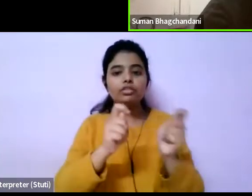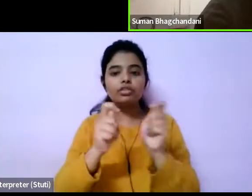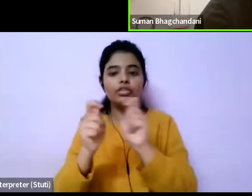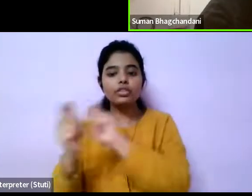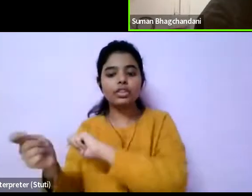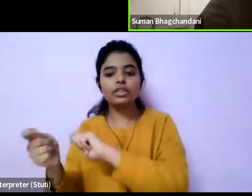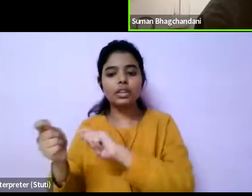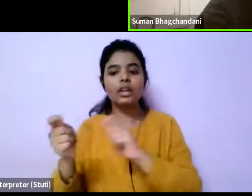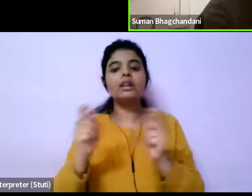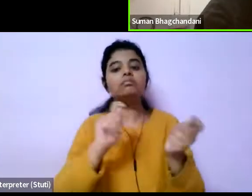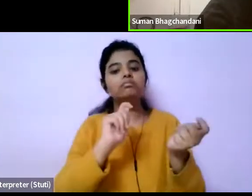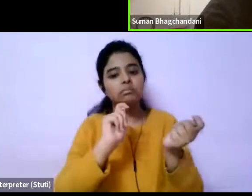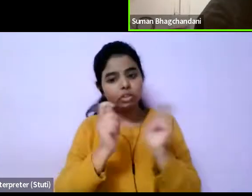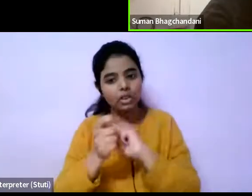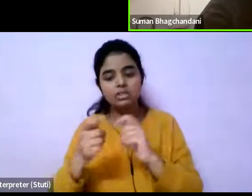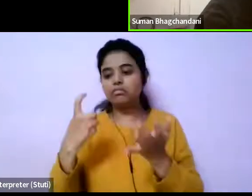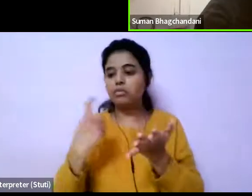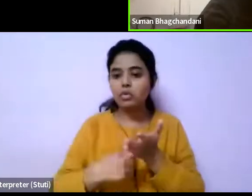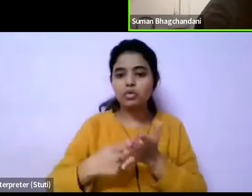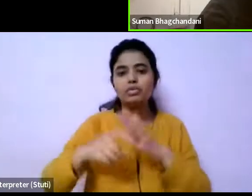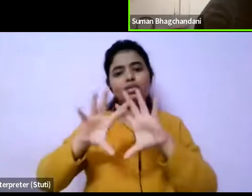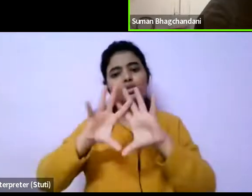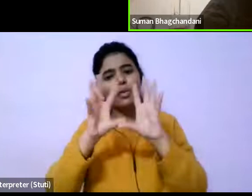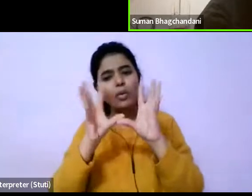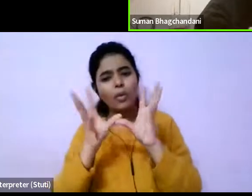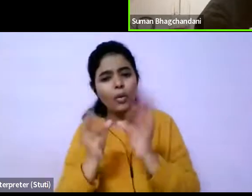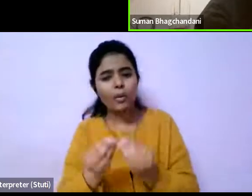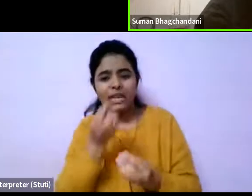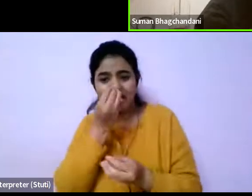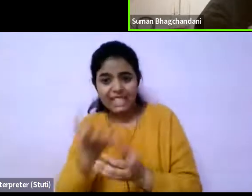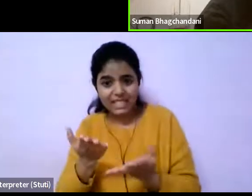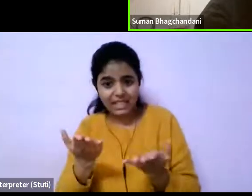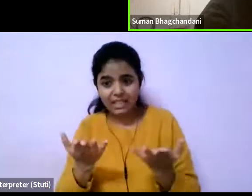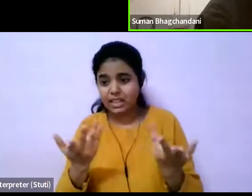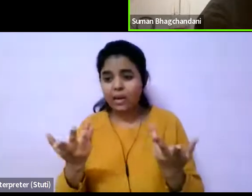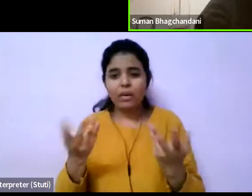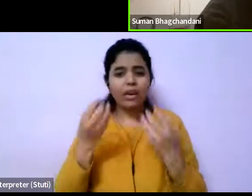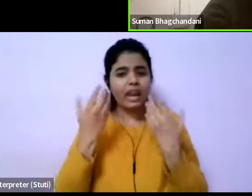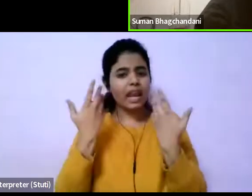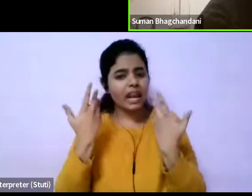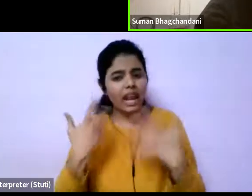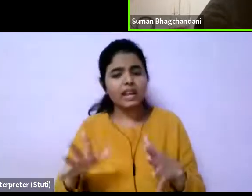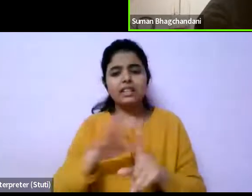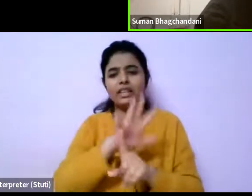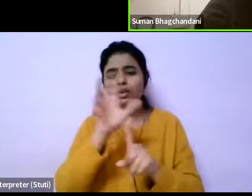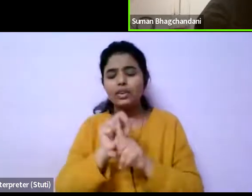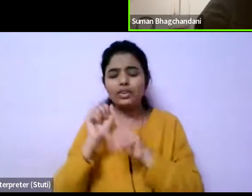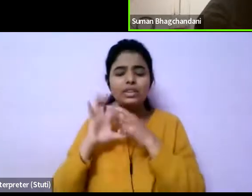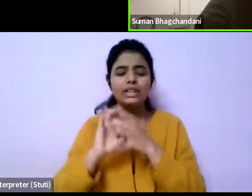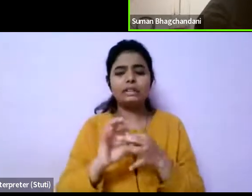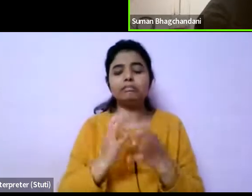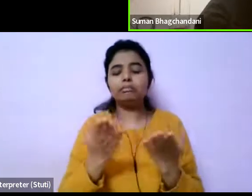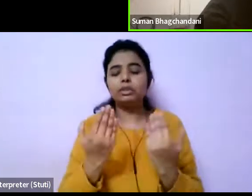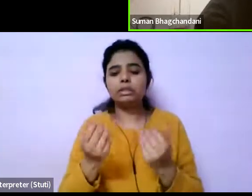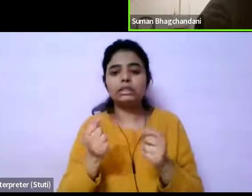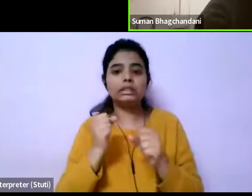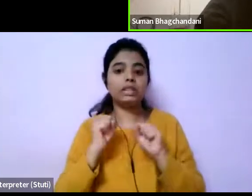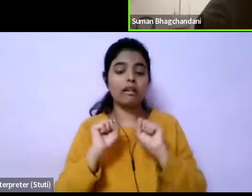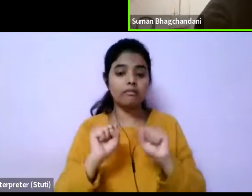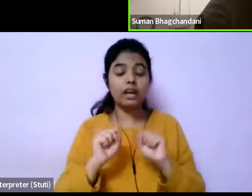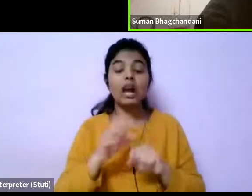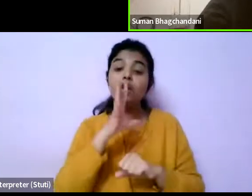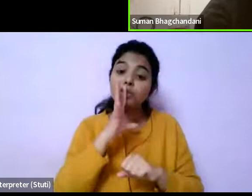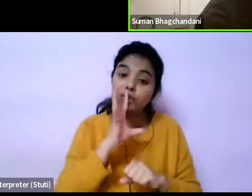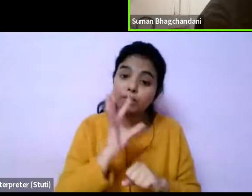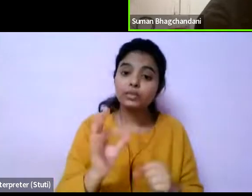body that challenges the norm and does not simply make itself a depository of cultural ideologies. It is true that this